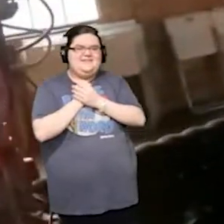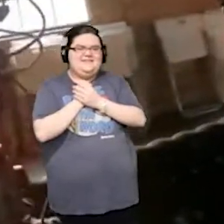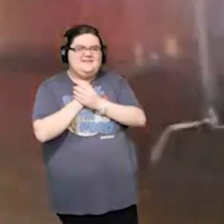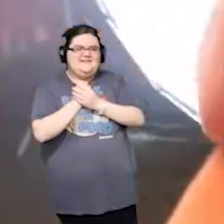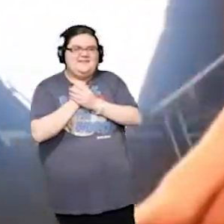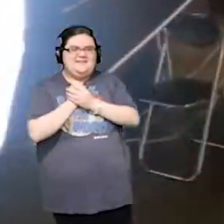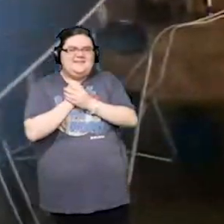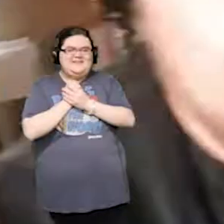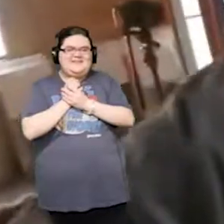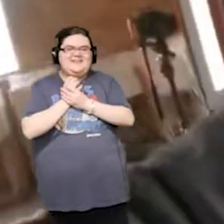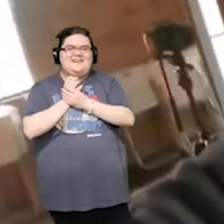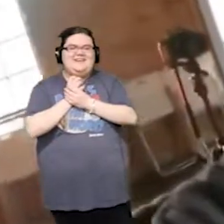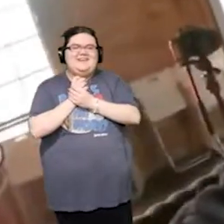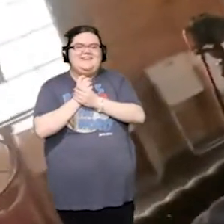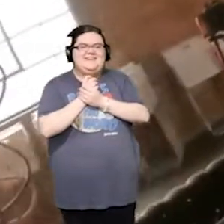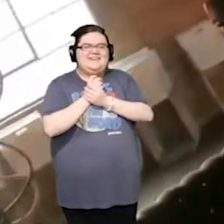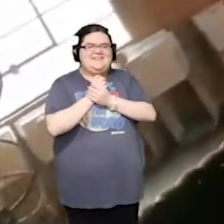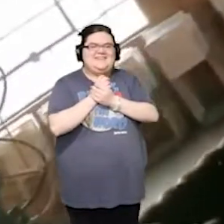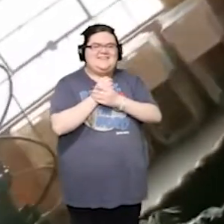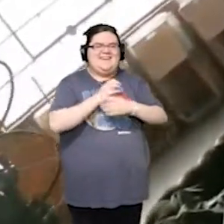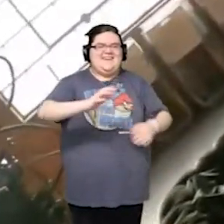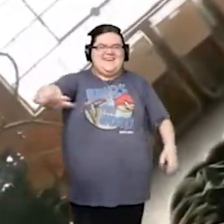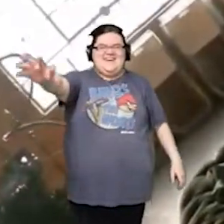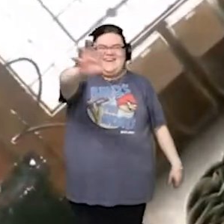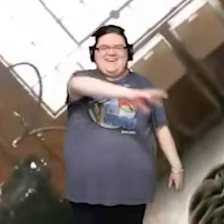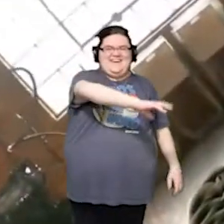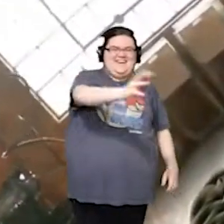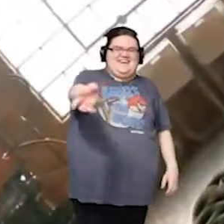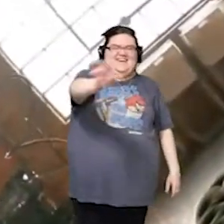think it's all right. You look awful.